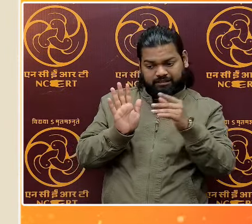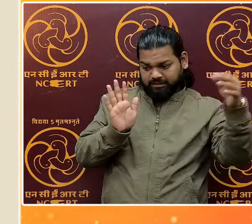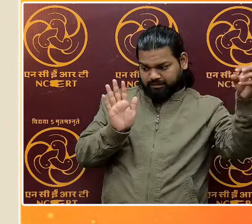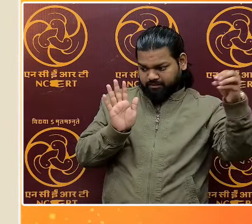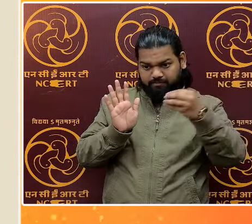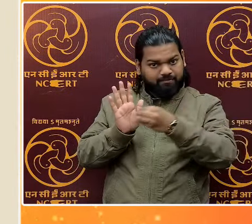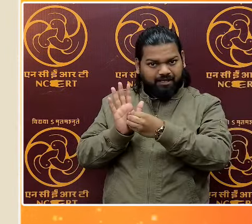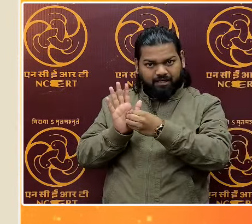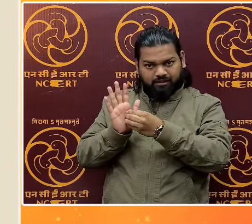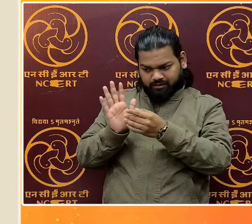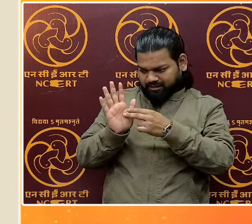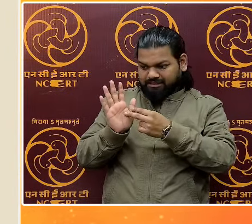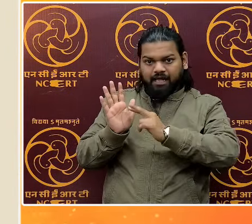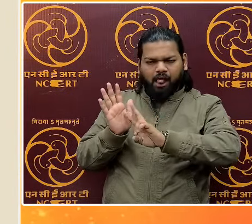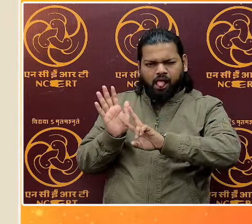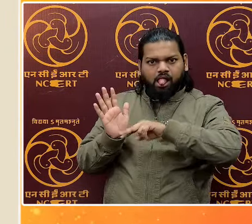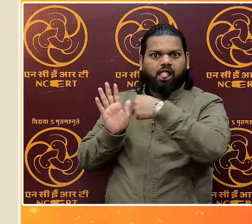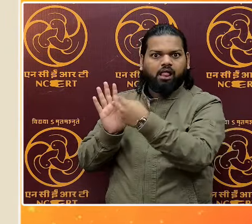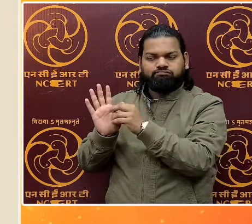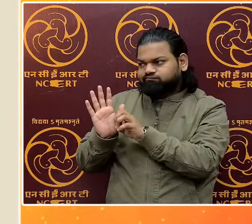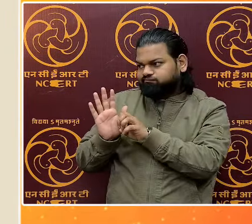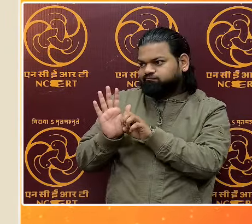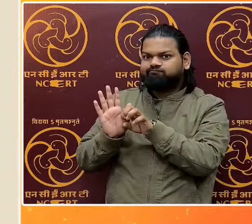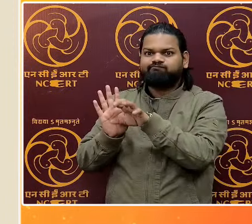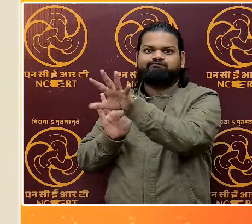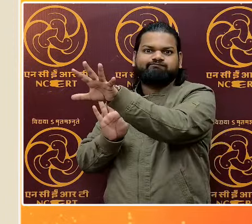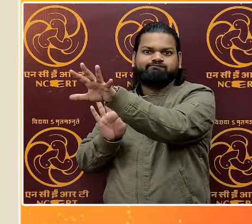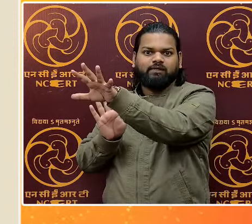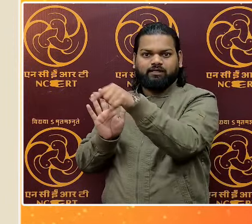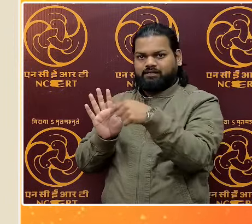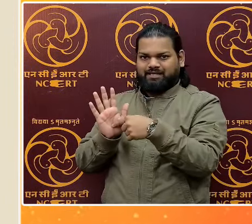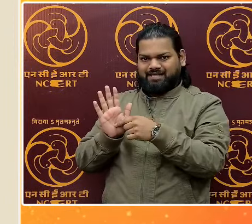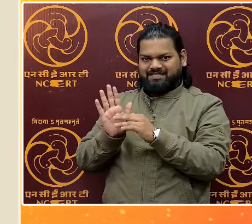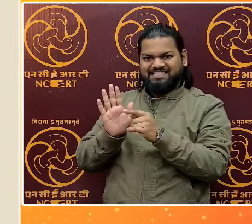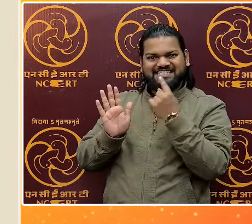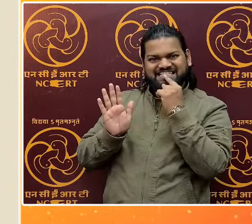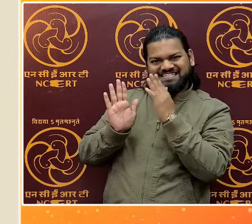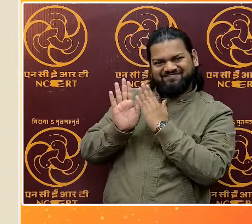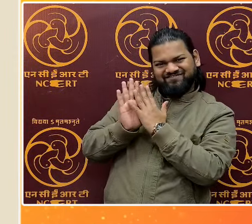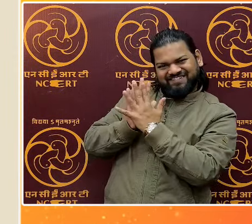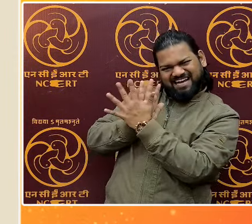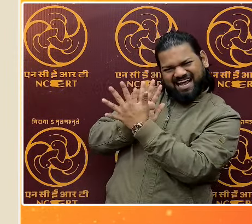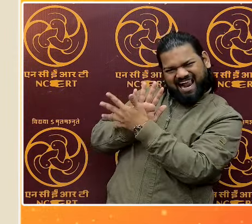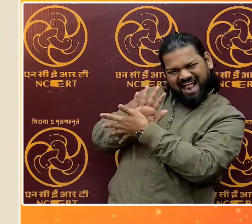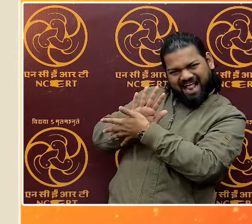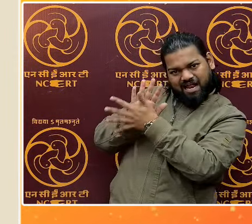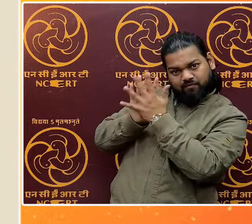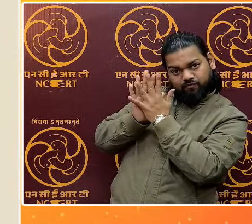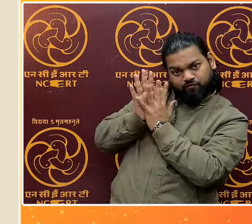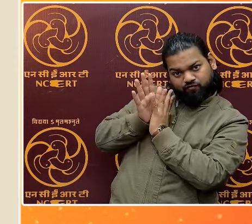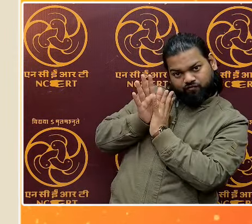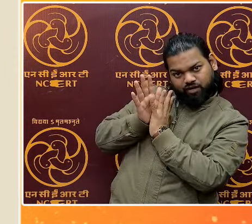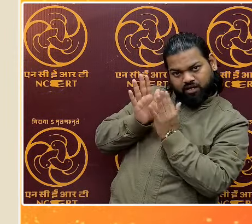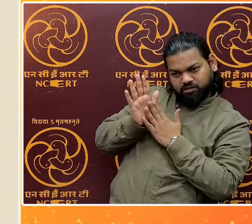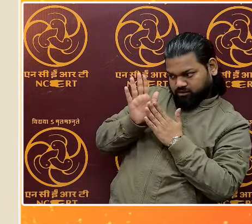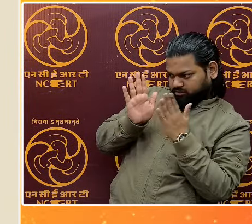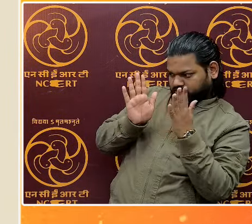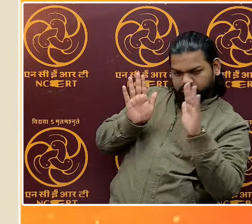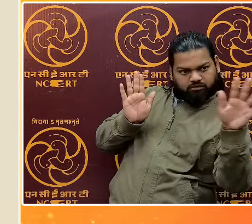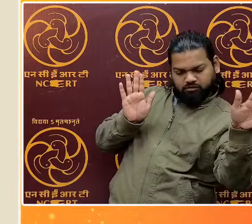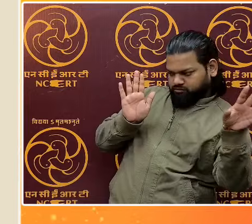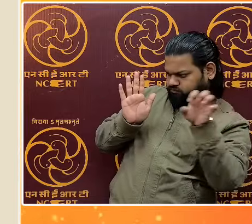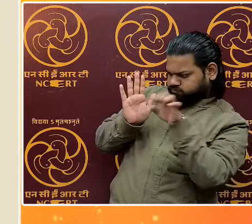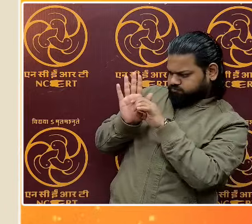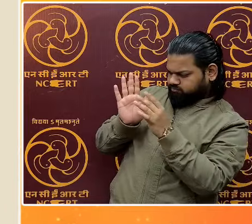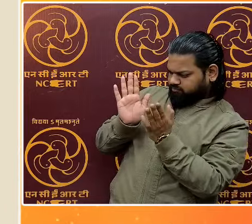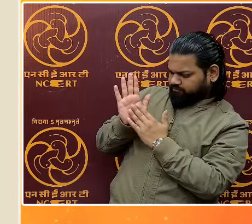bouncing back. So, when it hit the surface of the plane mirror and it moves or it bounced back